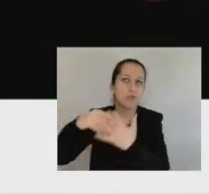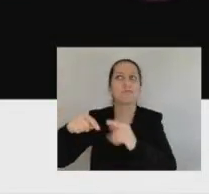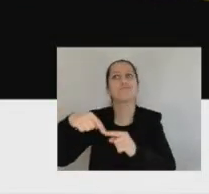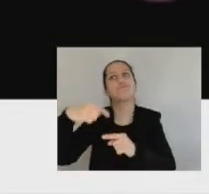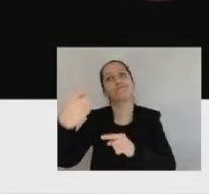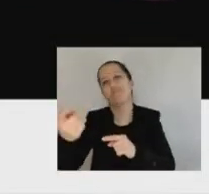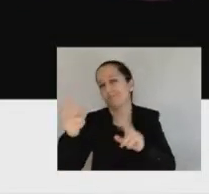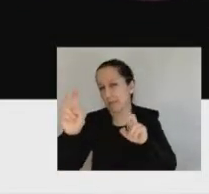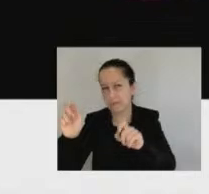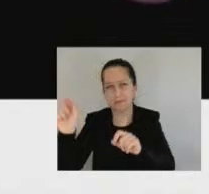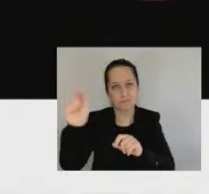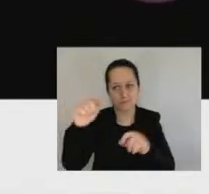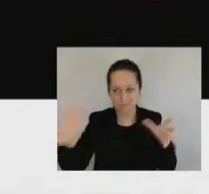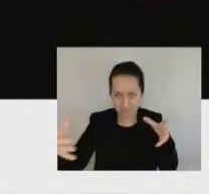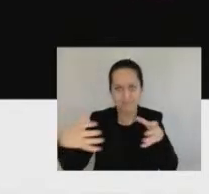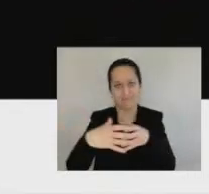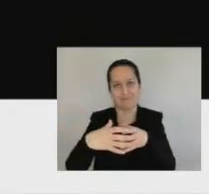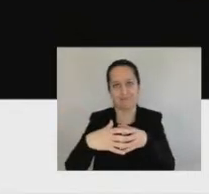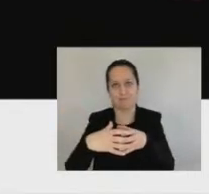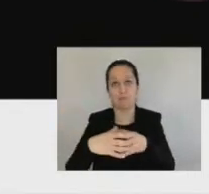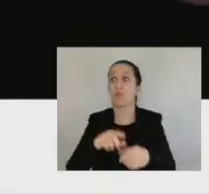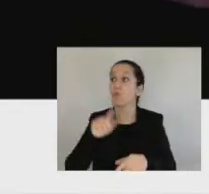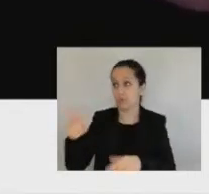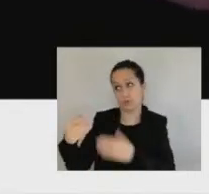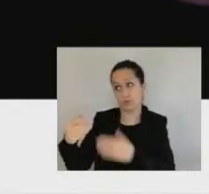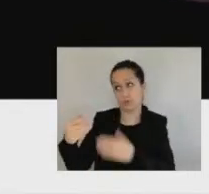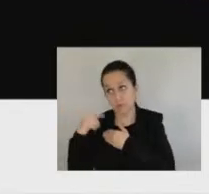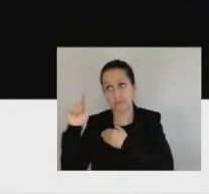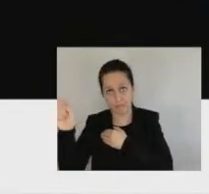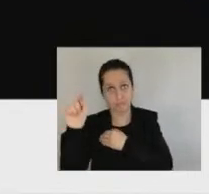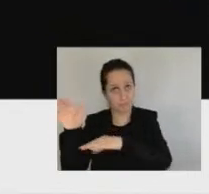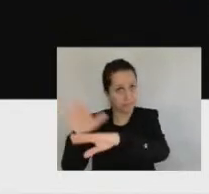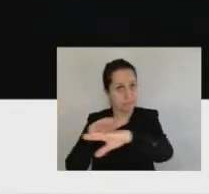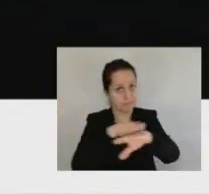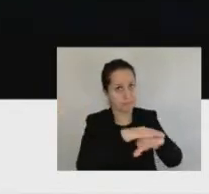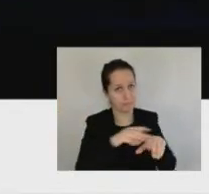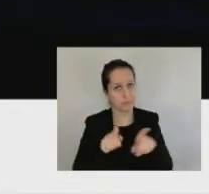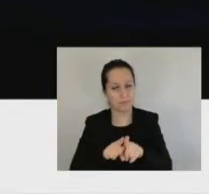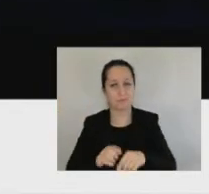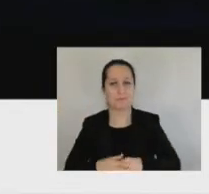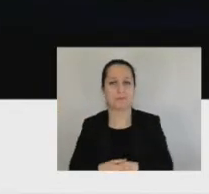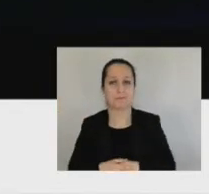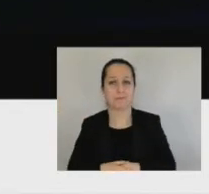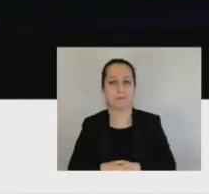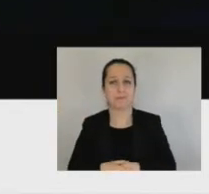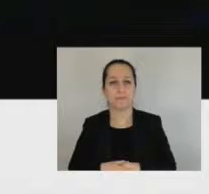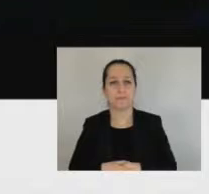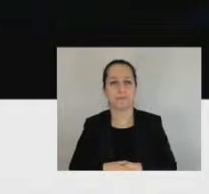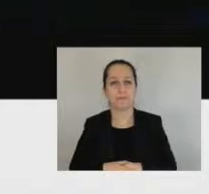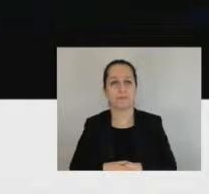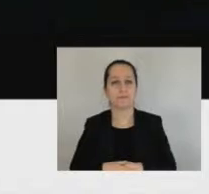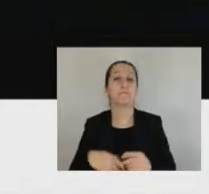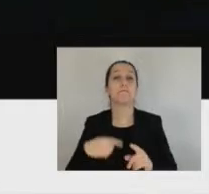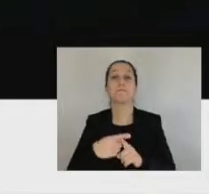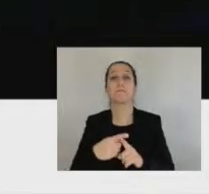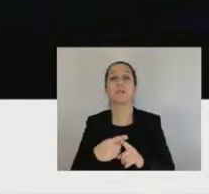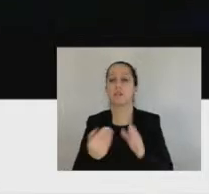health conditions, there is a role to be played by the other sectors on this matter.